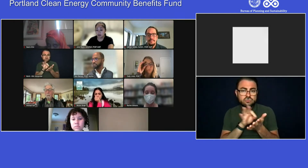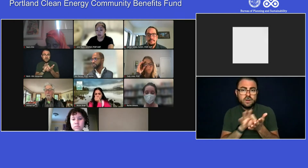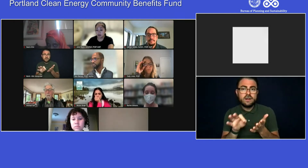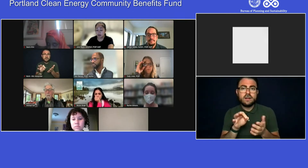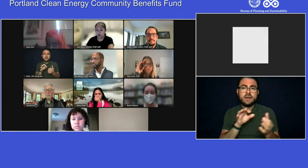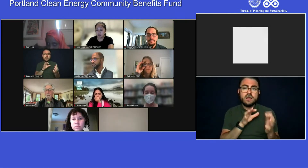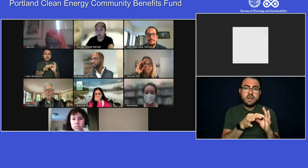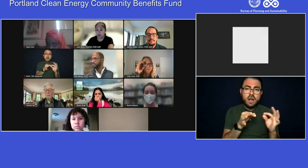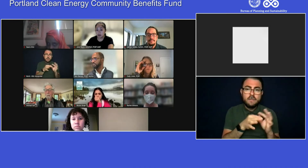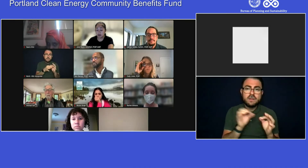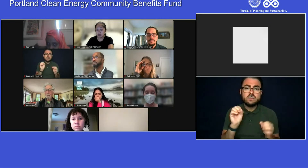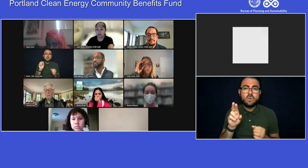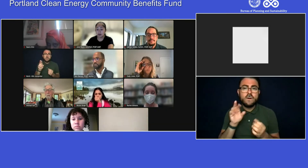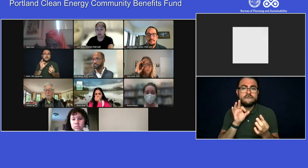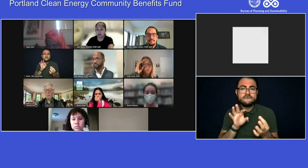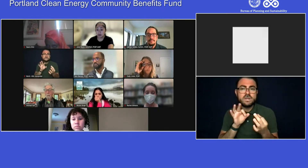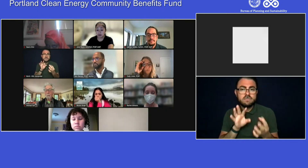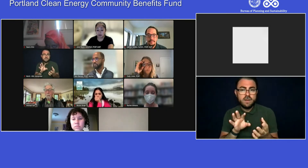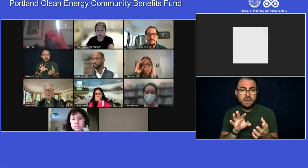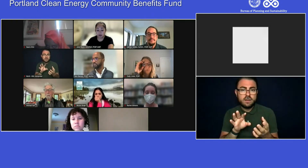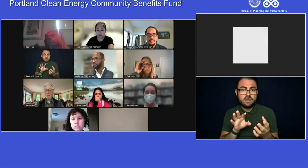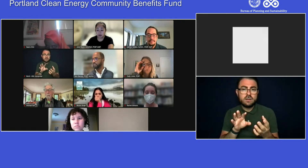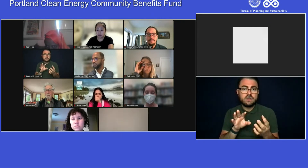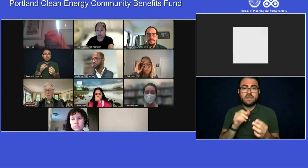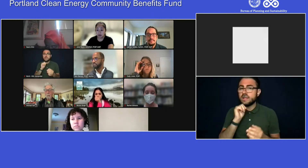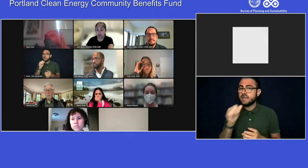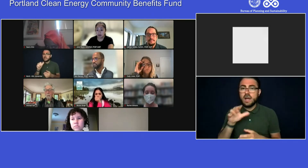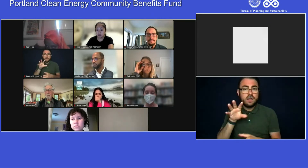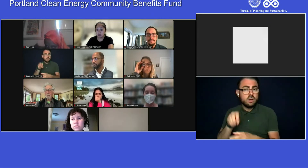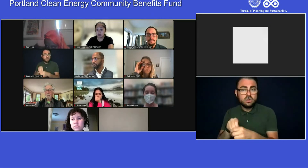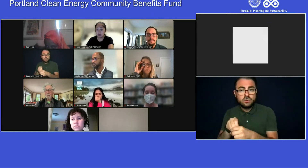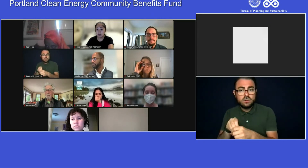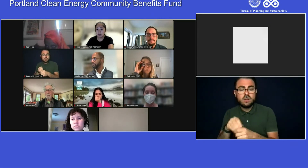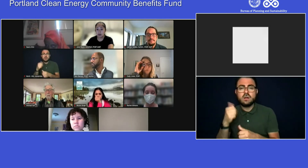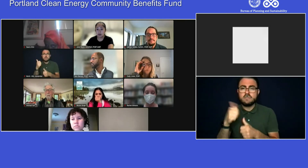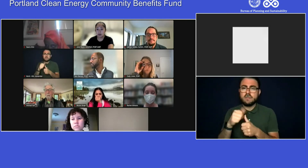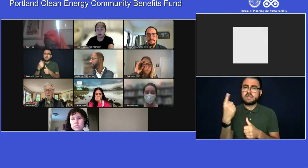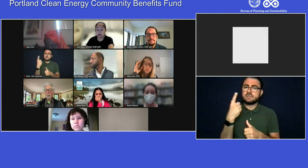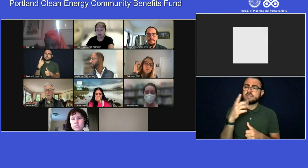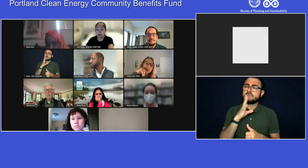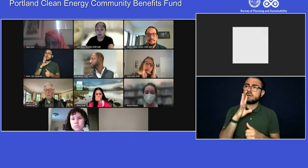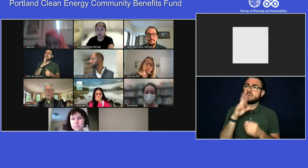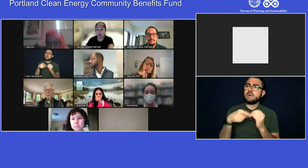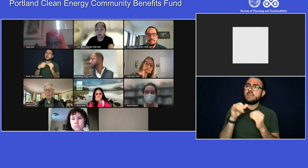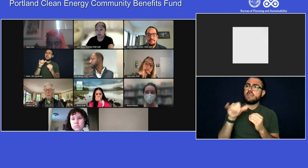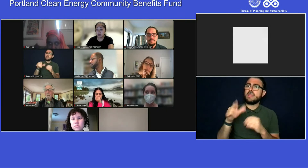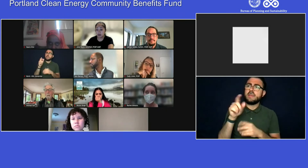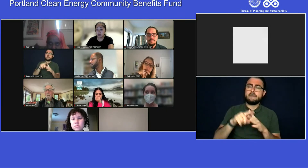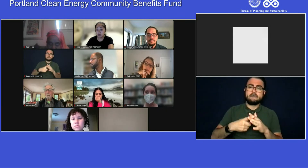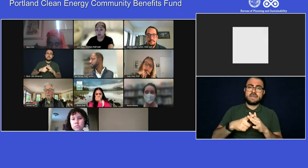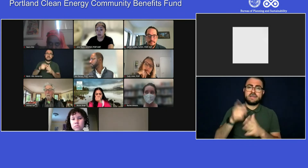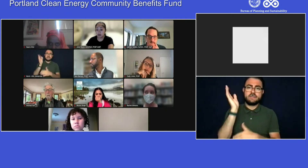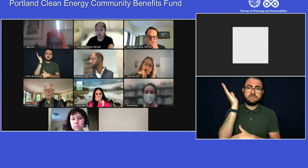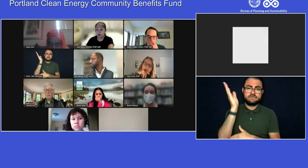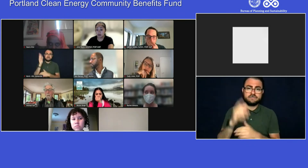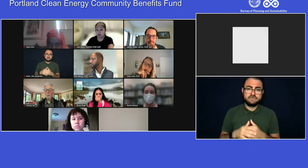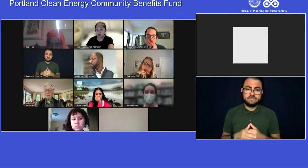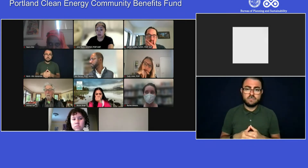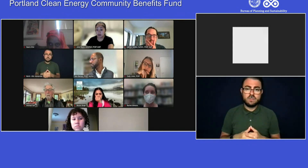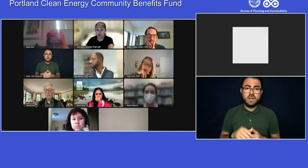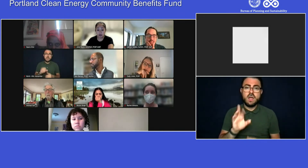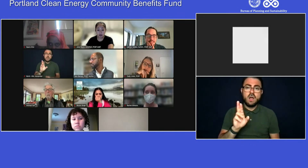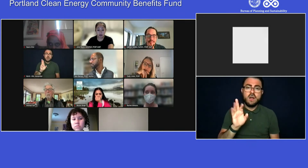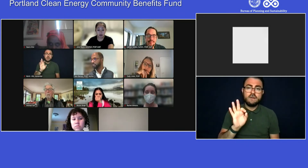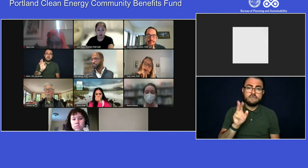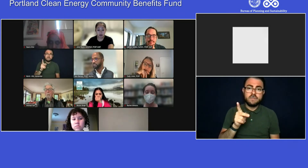the draft? I know that was brought up in the beginning of the presentation in connection to RFPs and how that